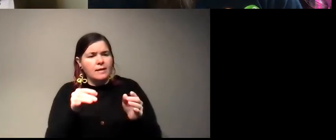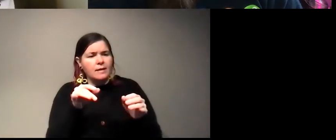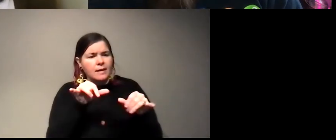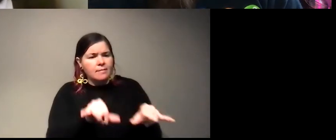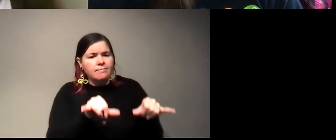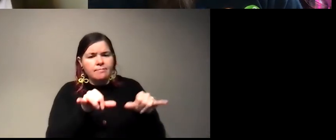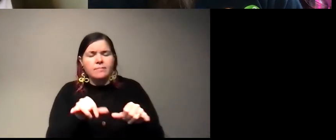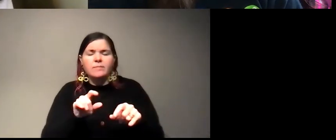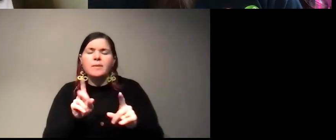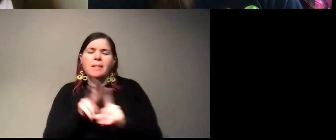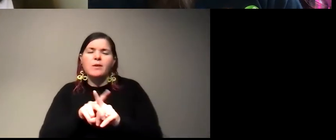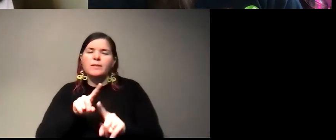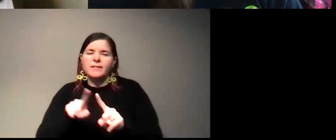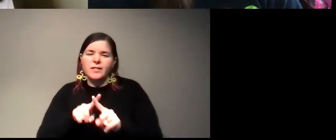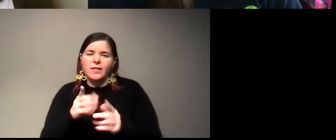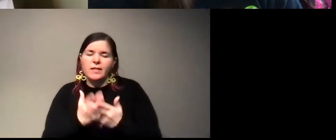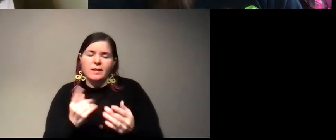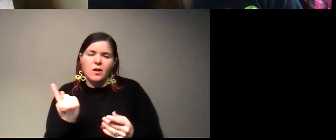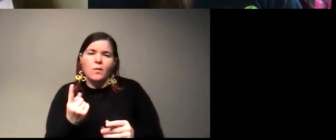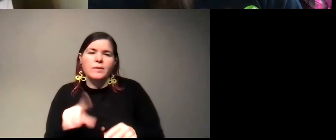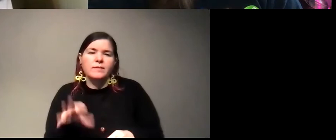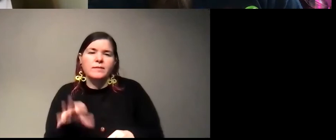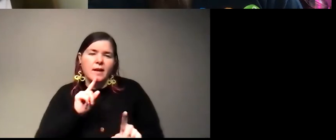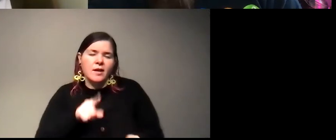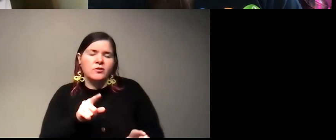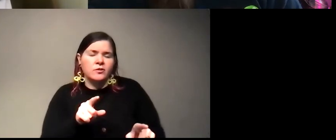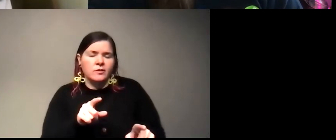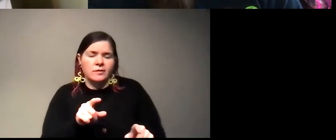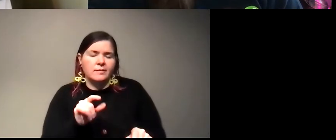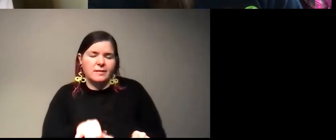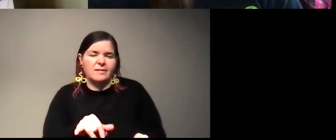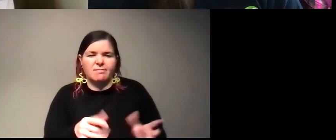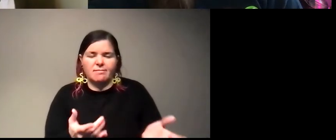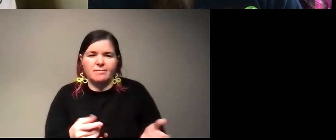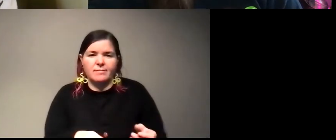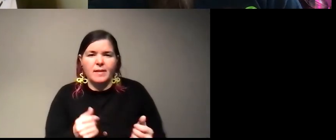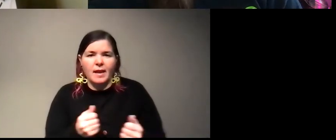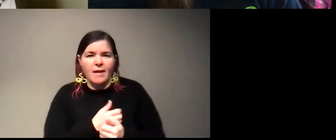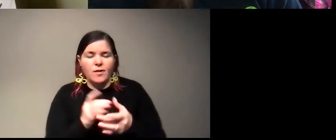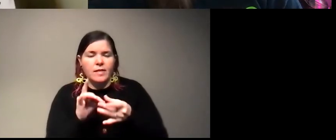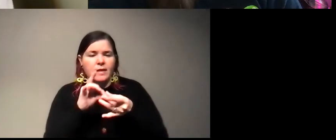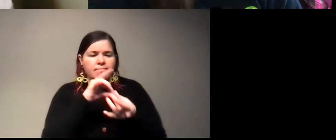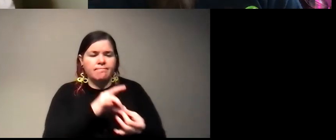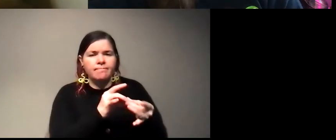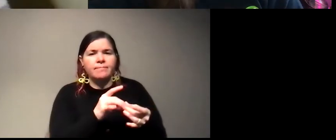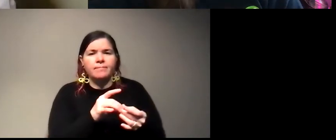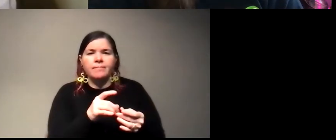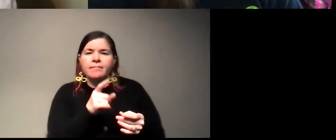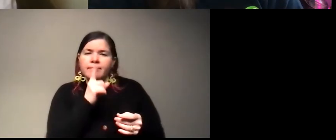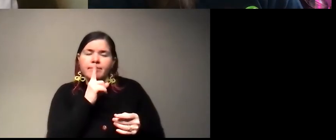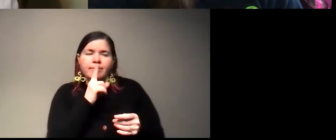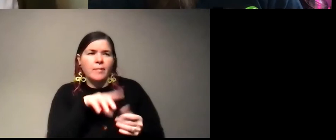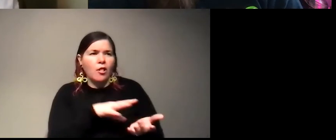something different. So you always can find an answer that way, because everything is connected. So it's not like you're learning